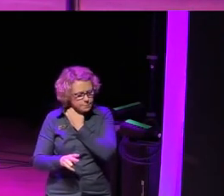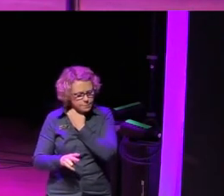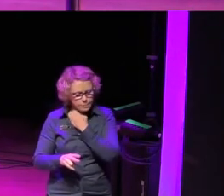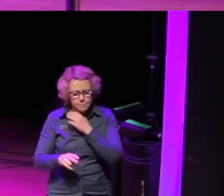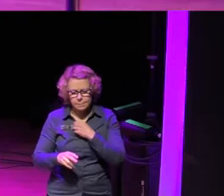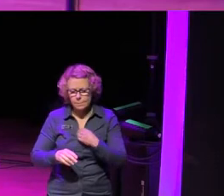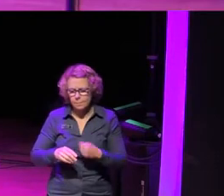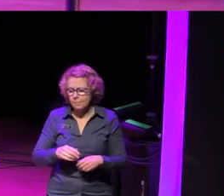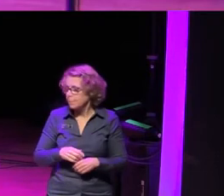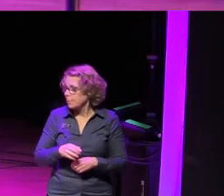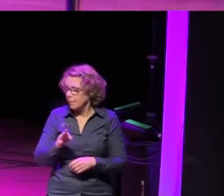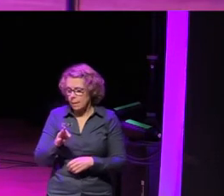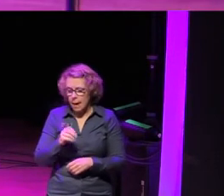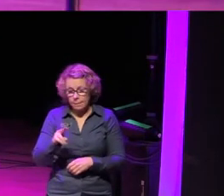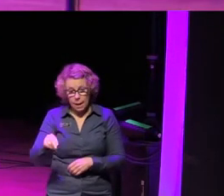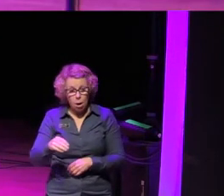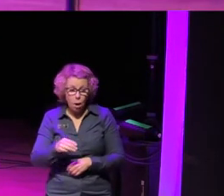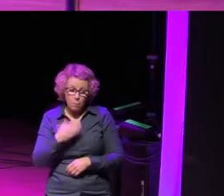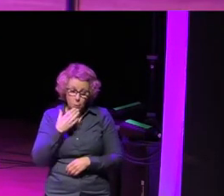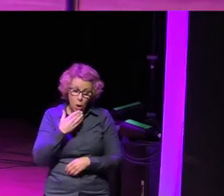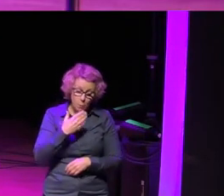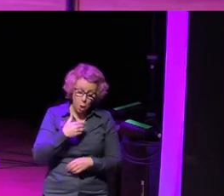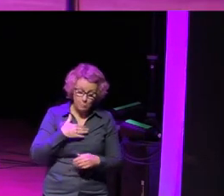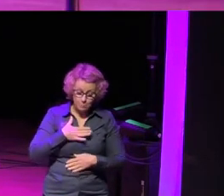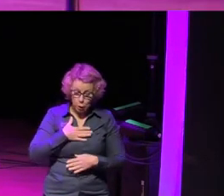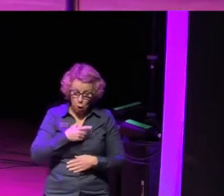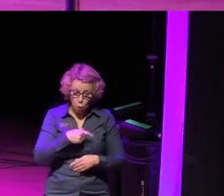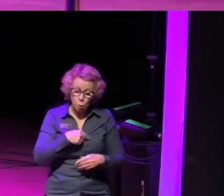And I'm going to let you in just in a